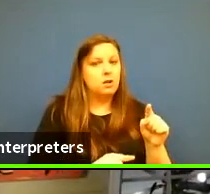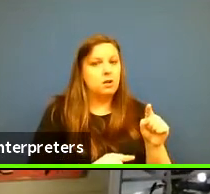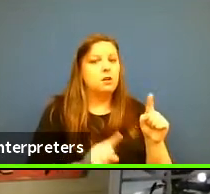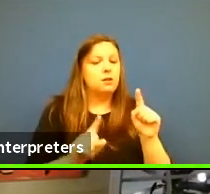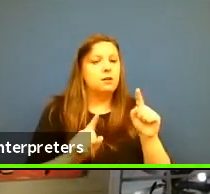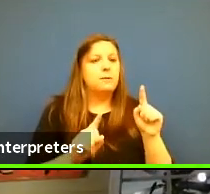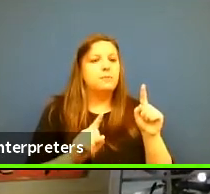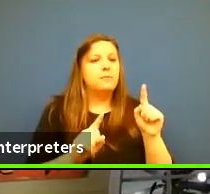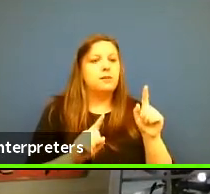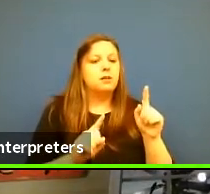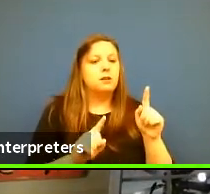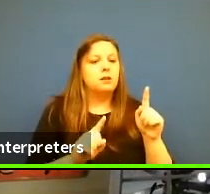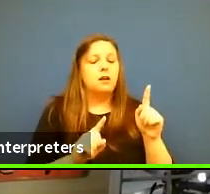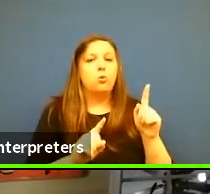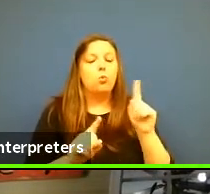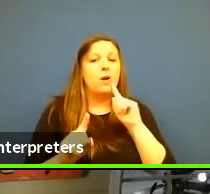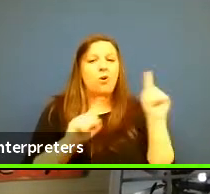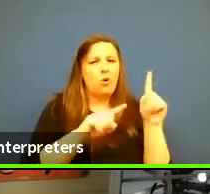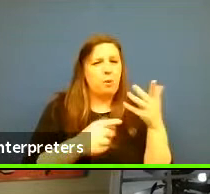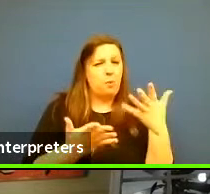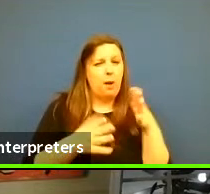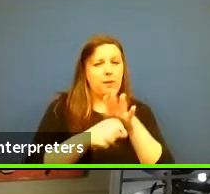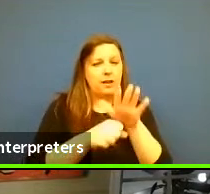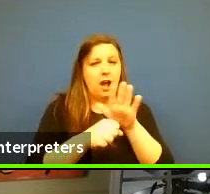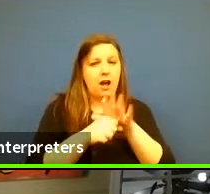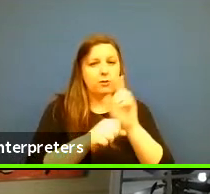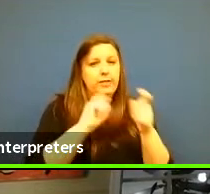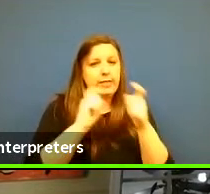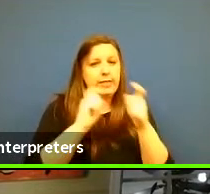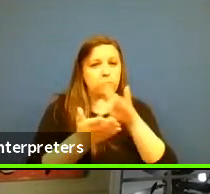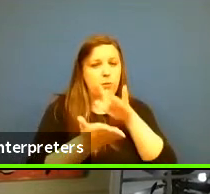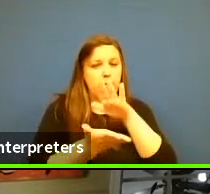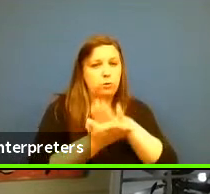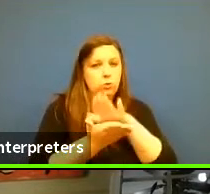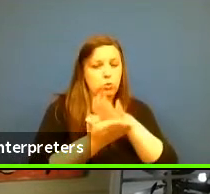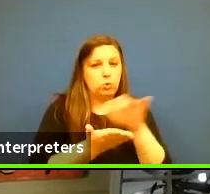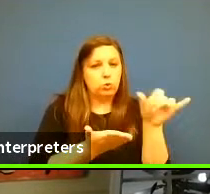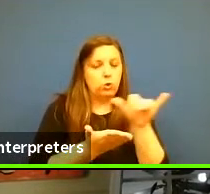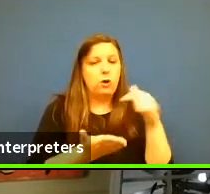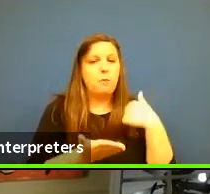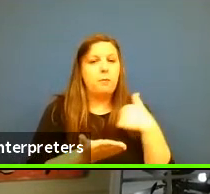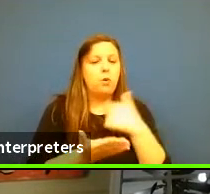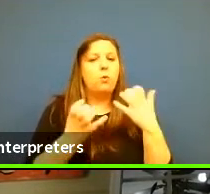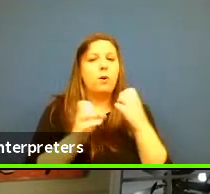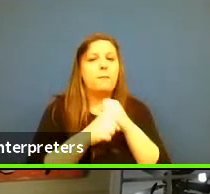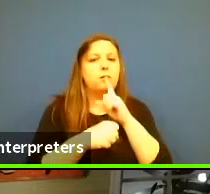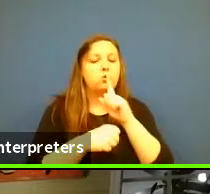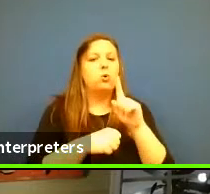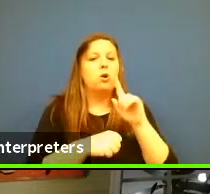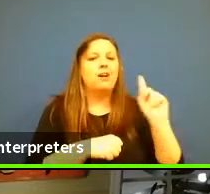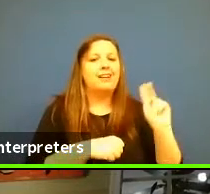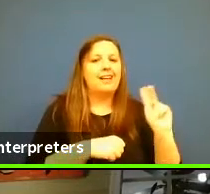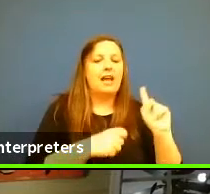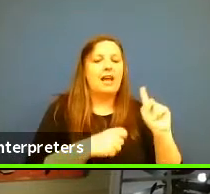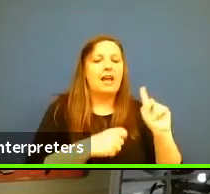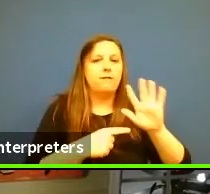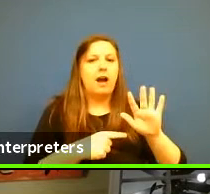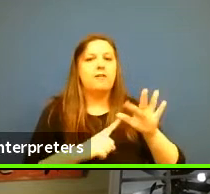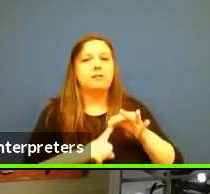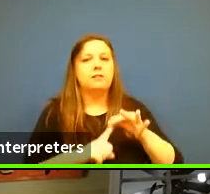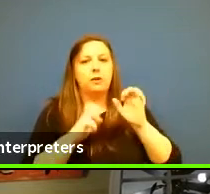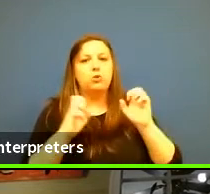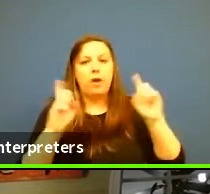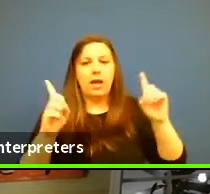get to our middle schools also. We want to make sure that our K through 5, our special ed students were covered with the